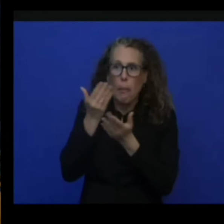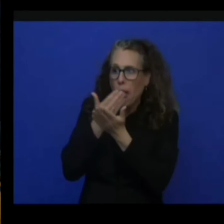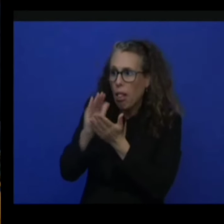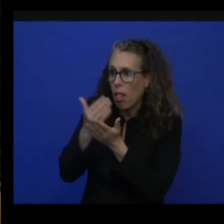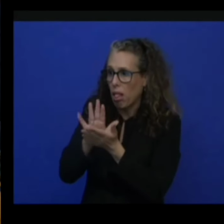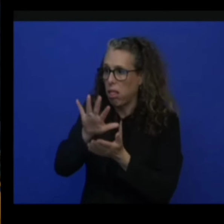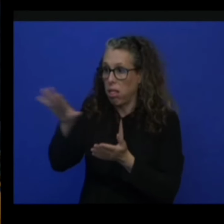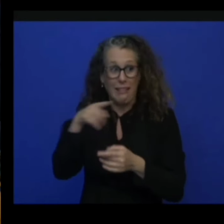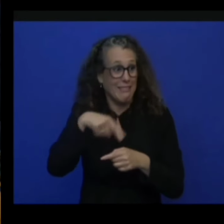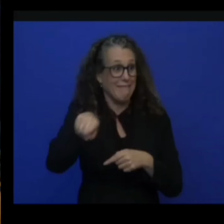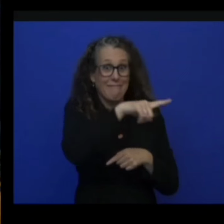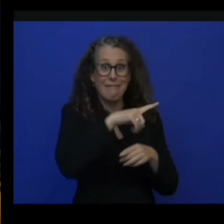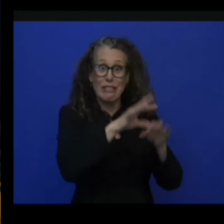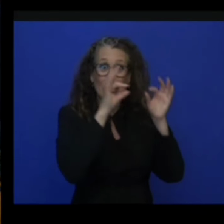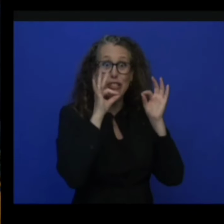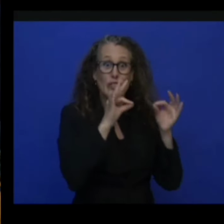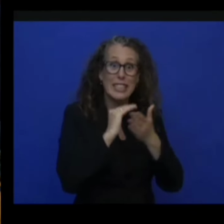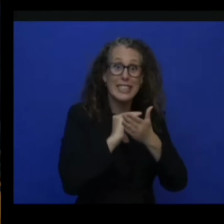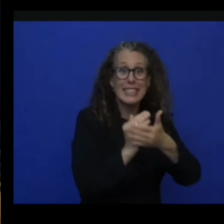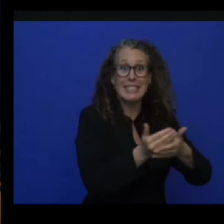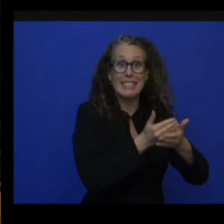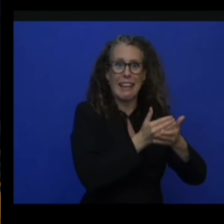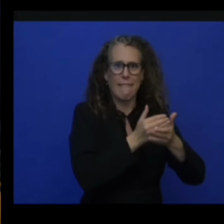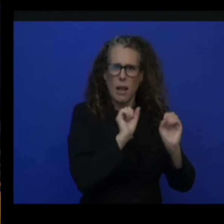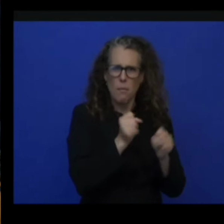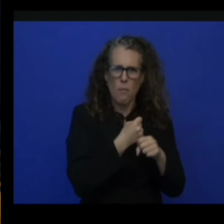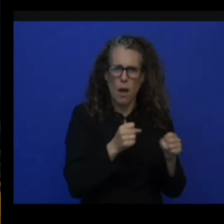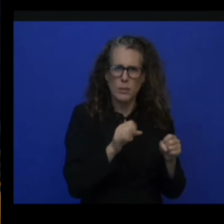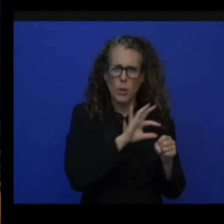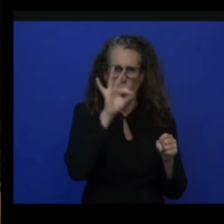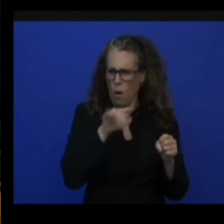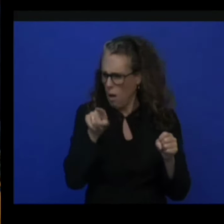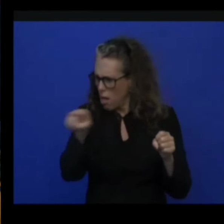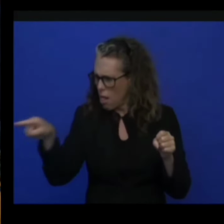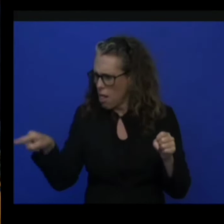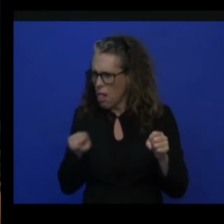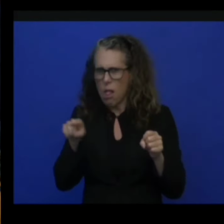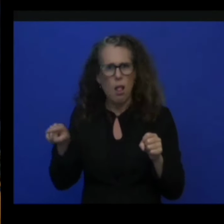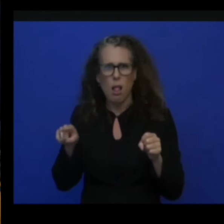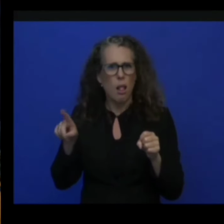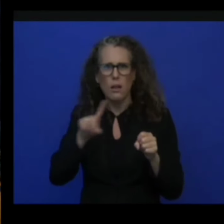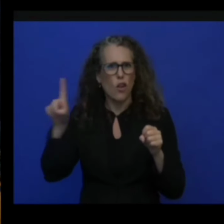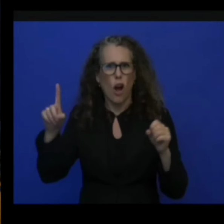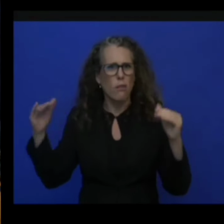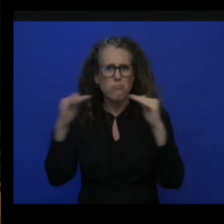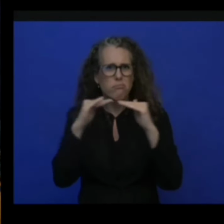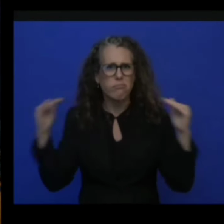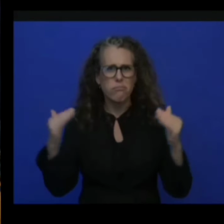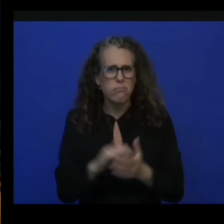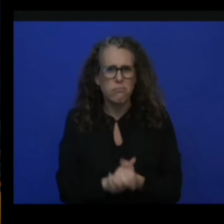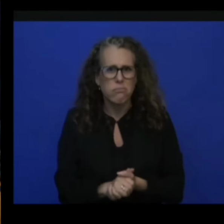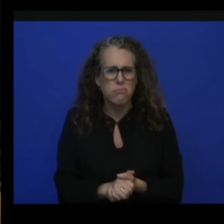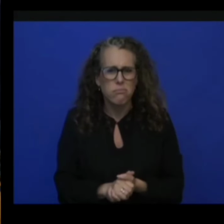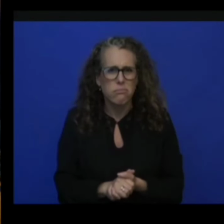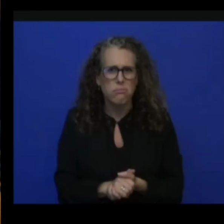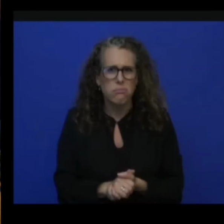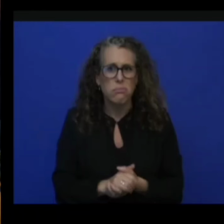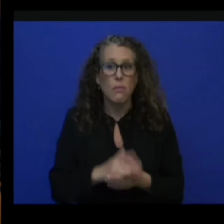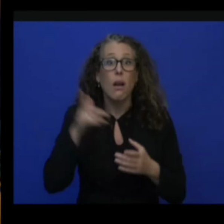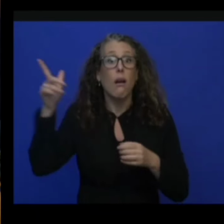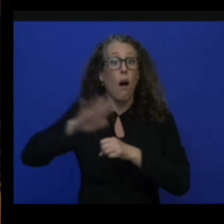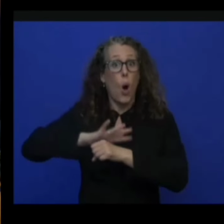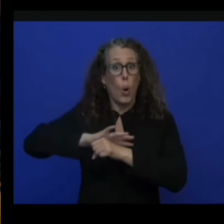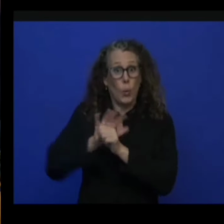Our world is interconnected and also fragile. From the global pandemic, for which we are